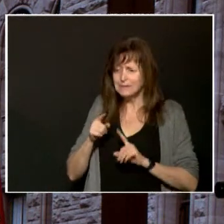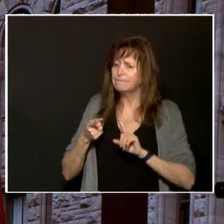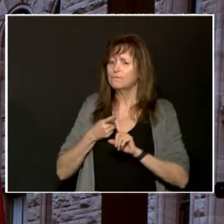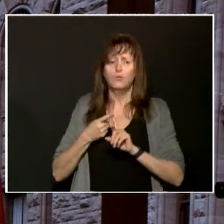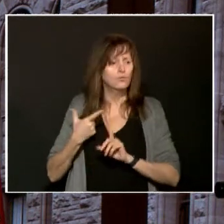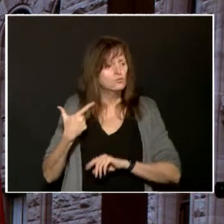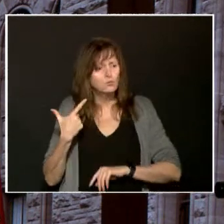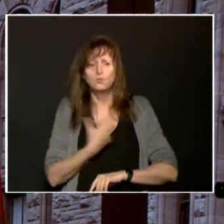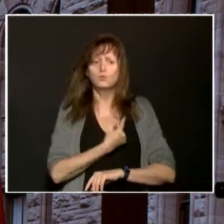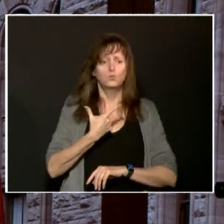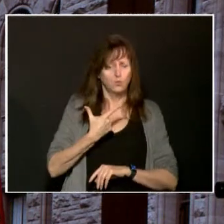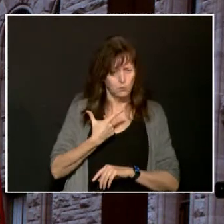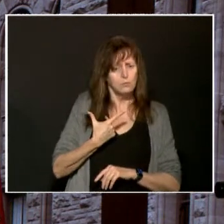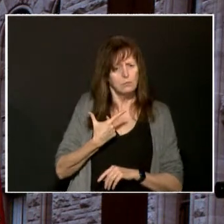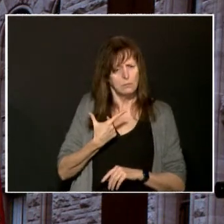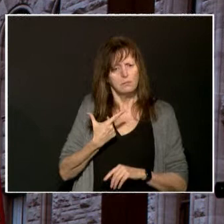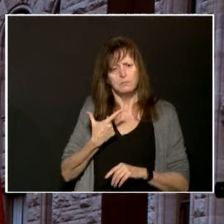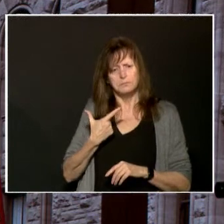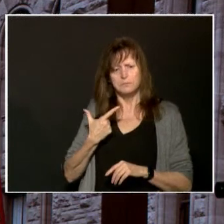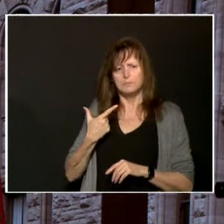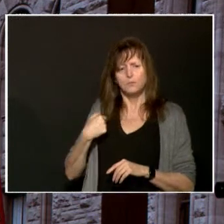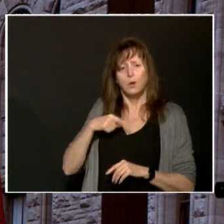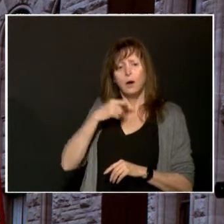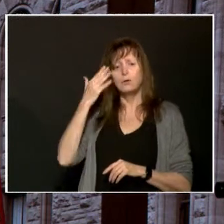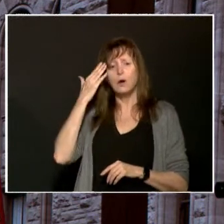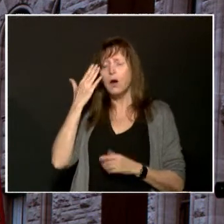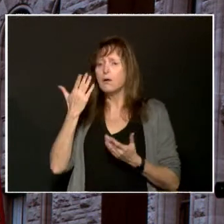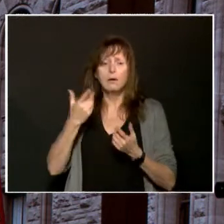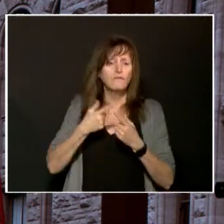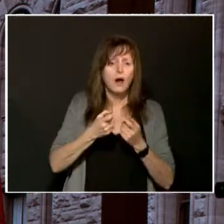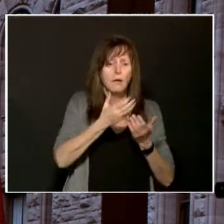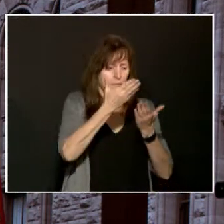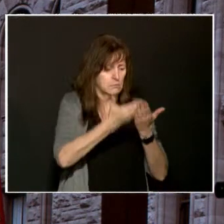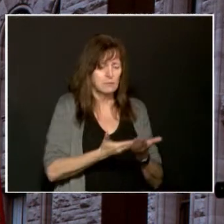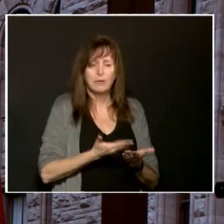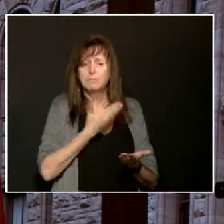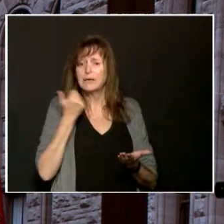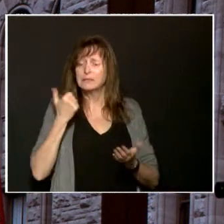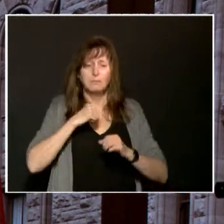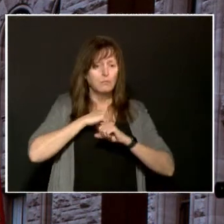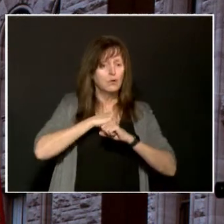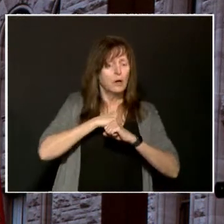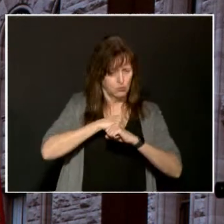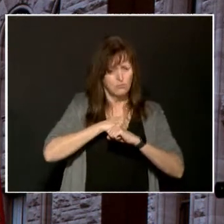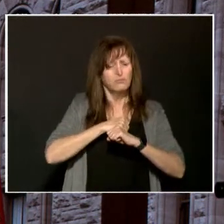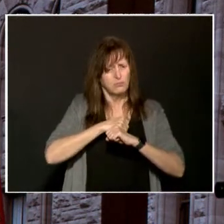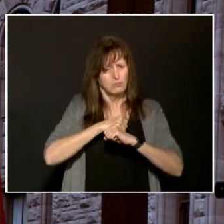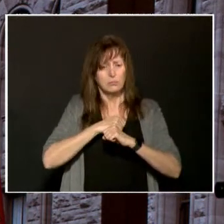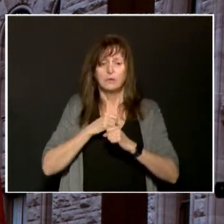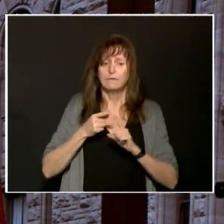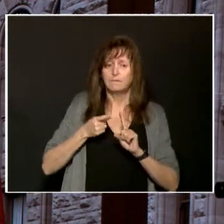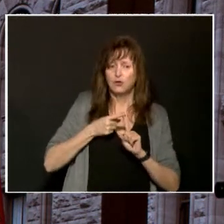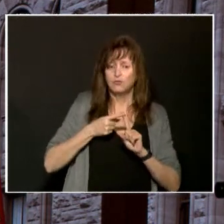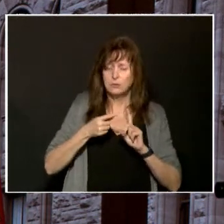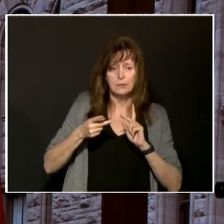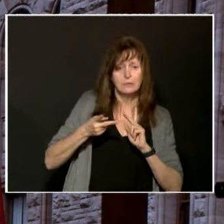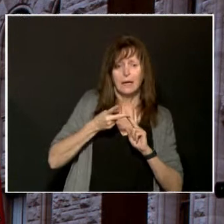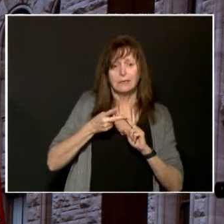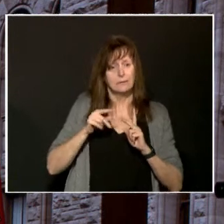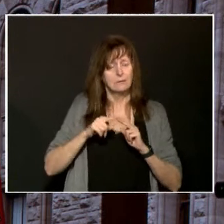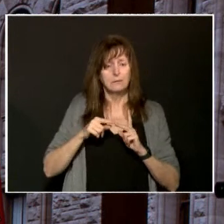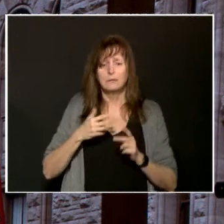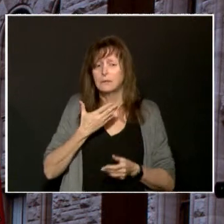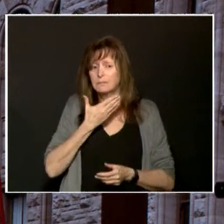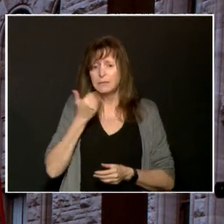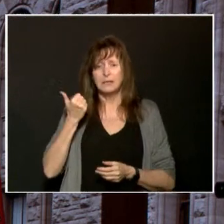the literature that the best protection from the second dose of AstraZeneca occurs at about 12 weeks